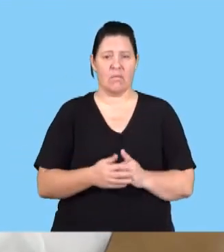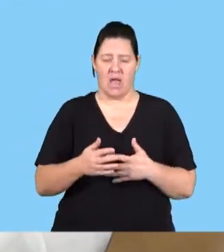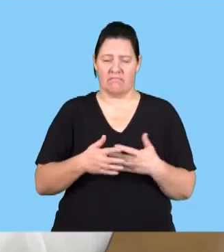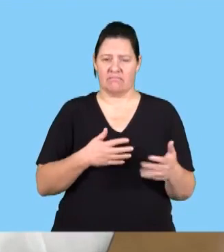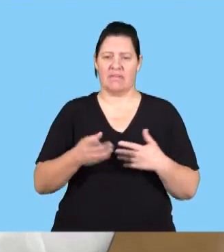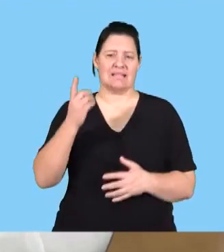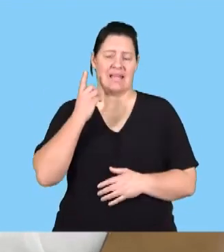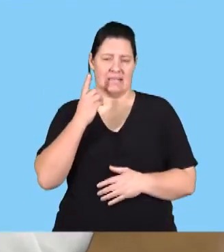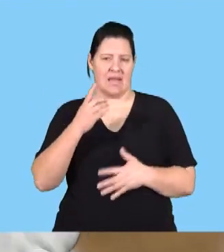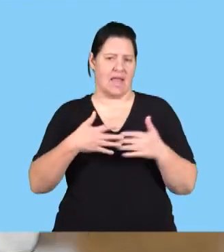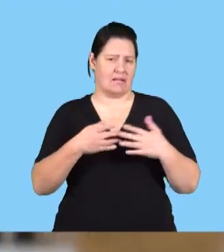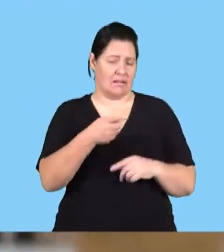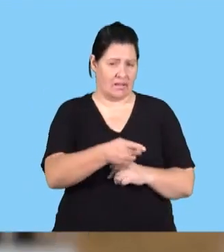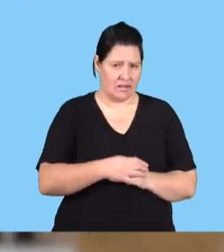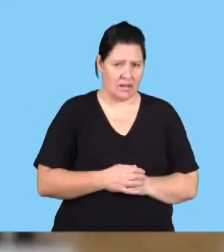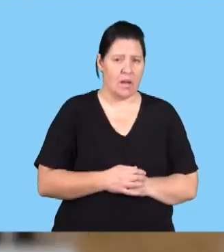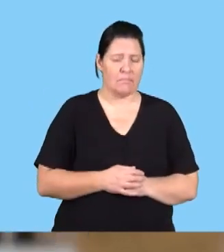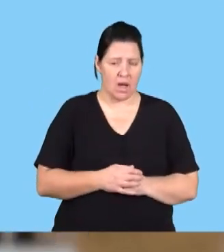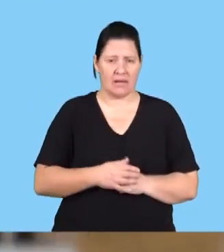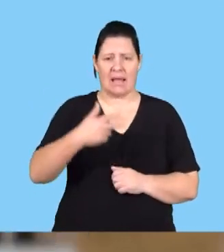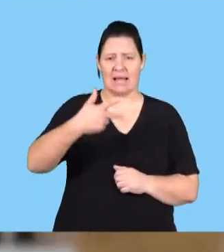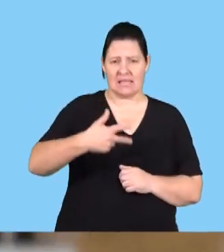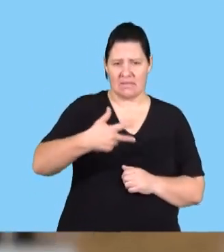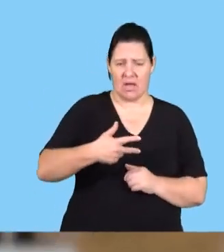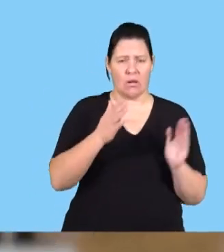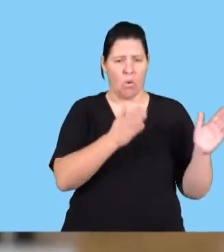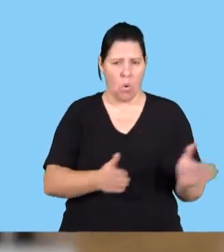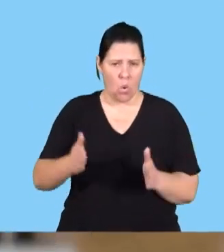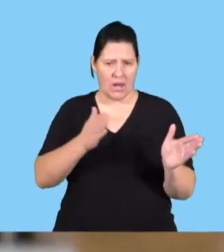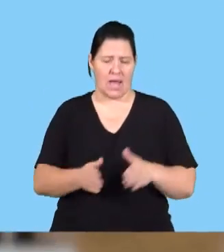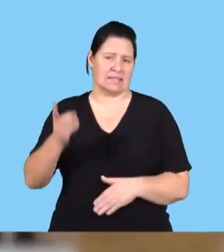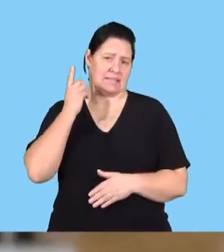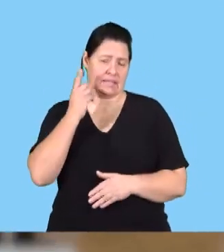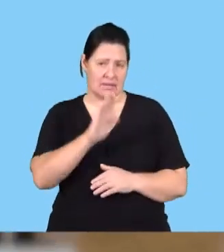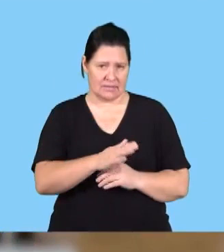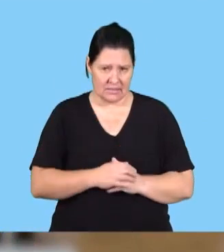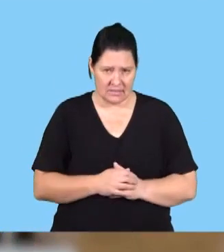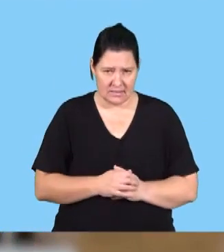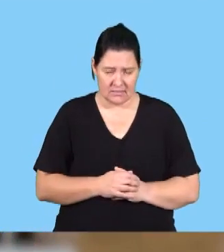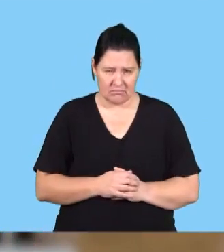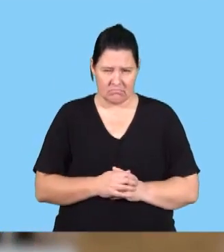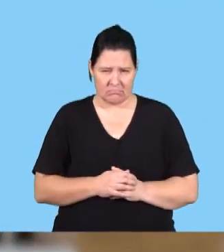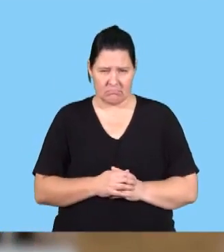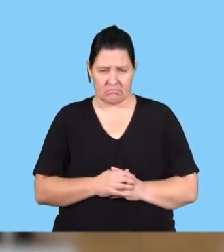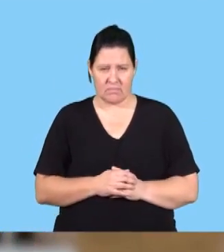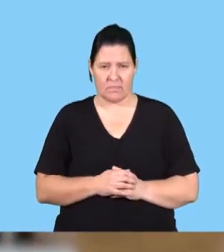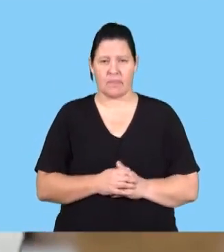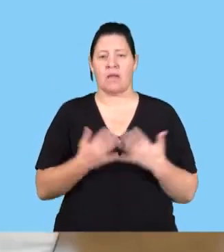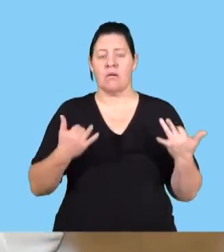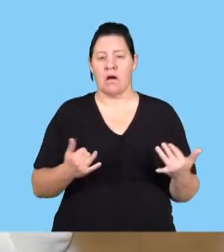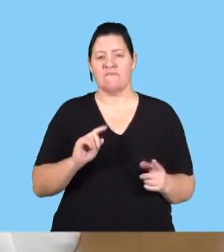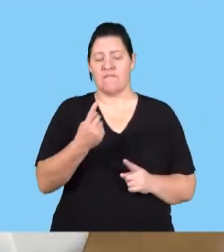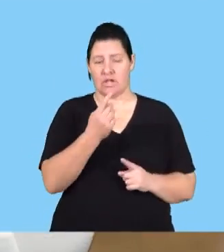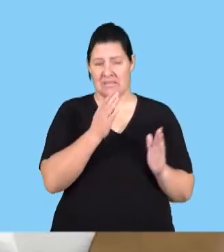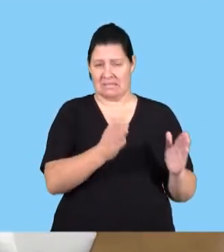data handling, but more specifically on classifying and organizing data. Okay, so let's get straight to that. With